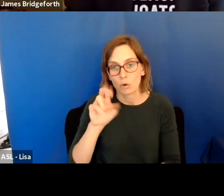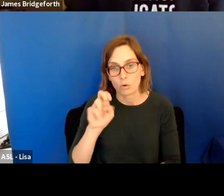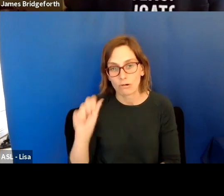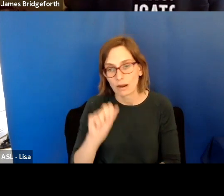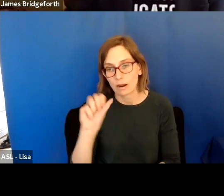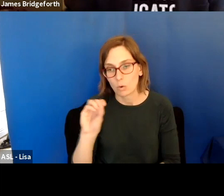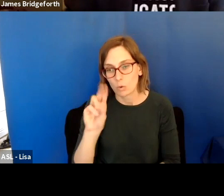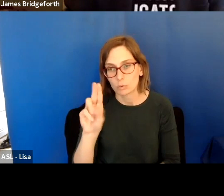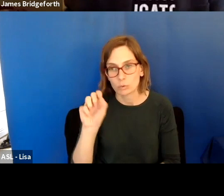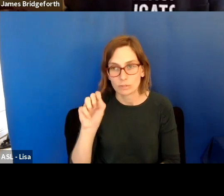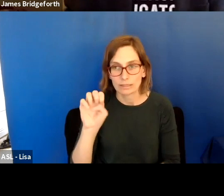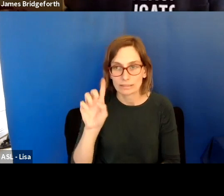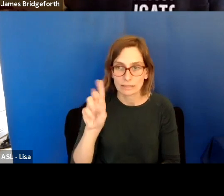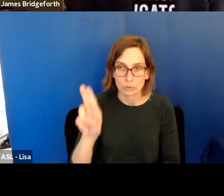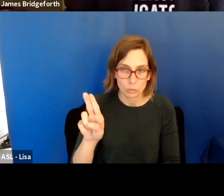encore@ou.edu.